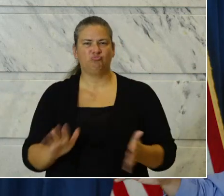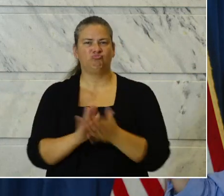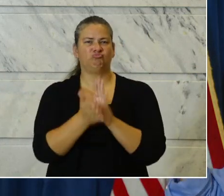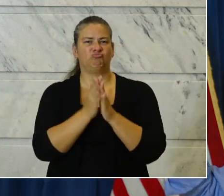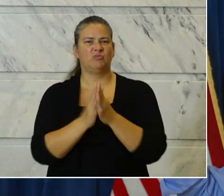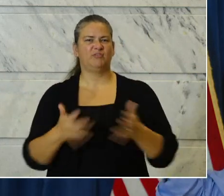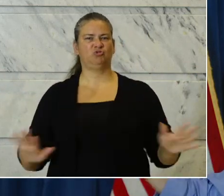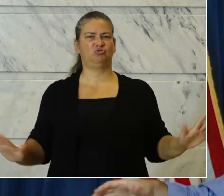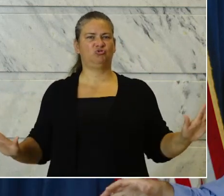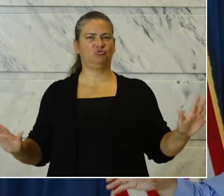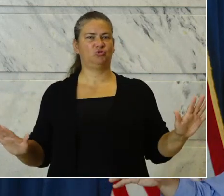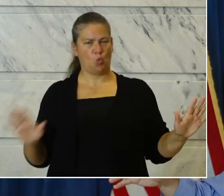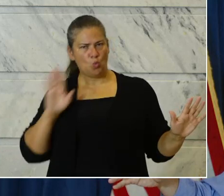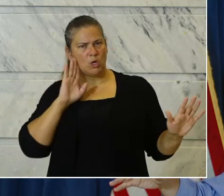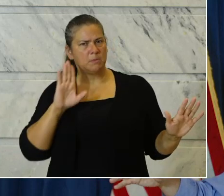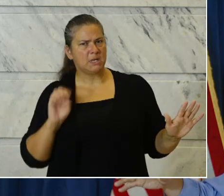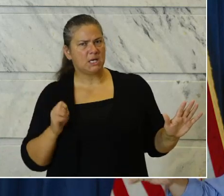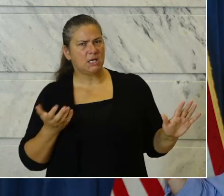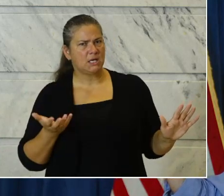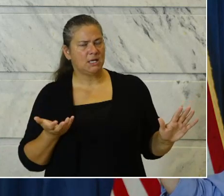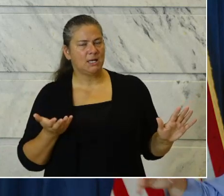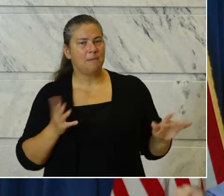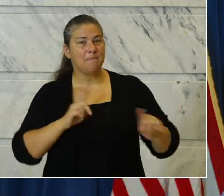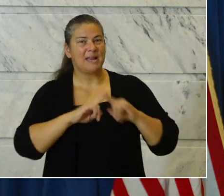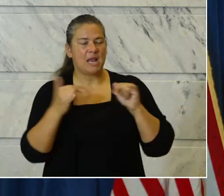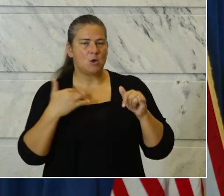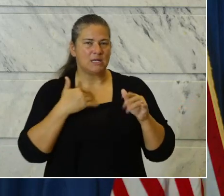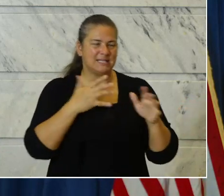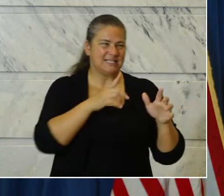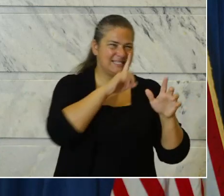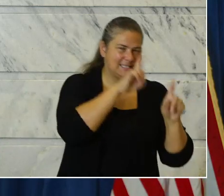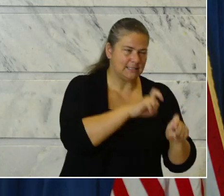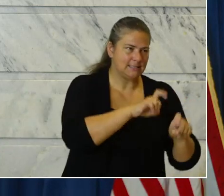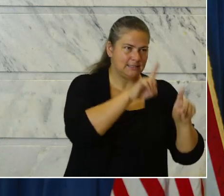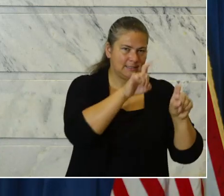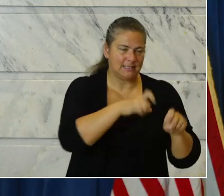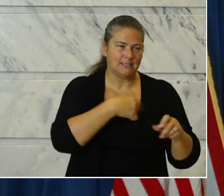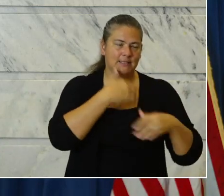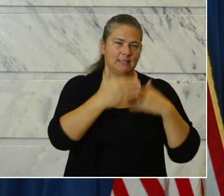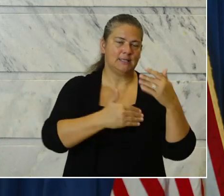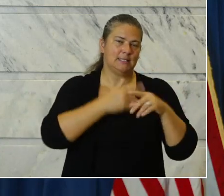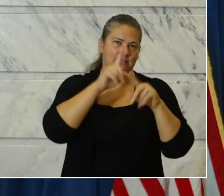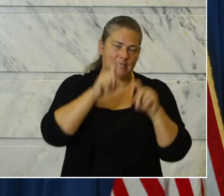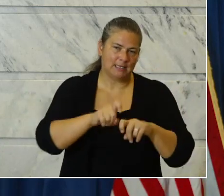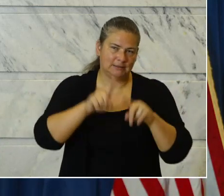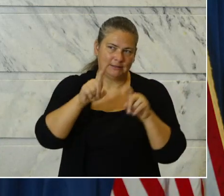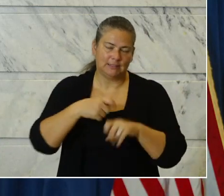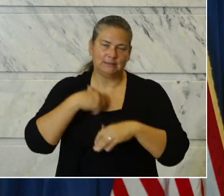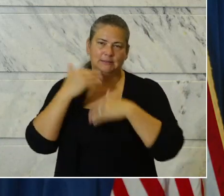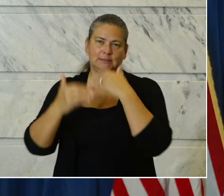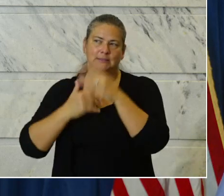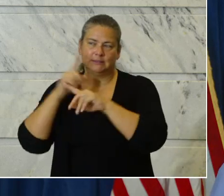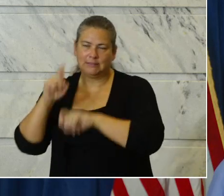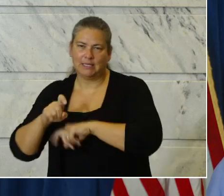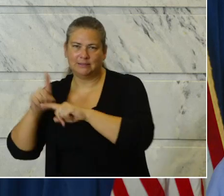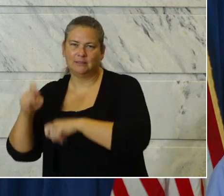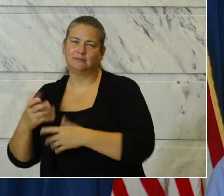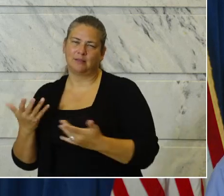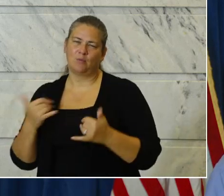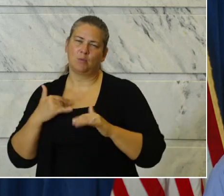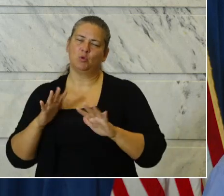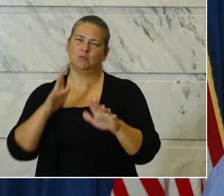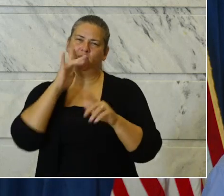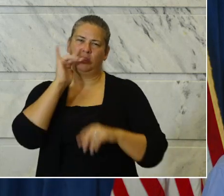more testing is what every public health expert has repeatedly said. It's what we've been pushed on.